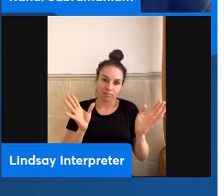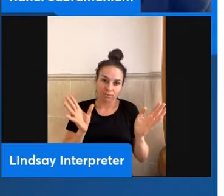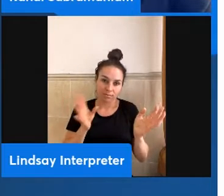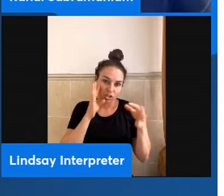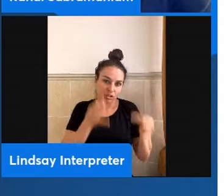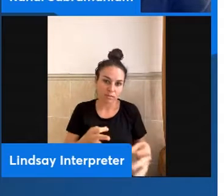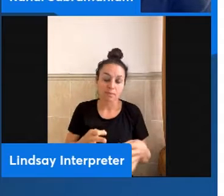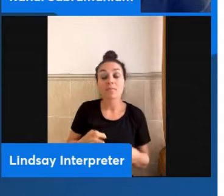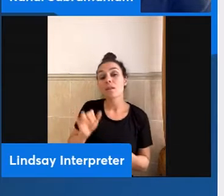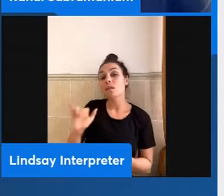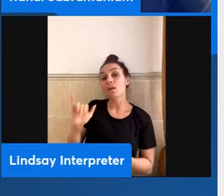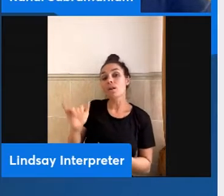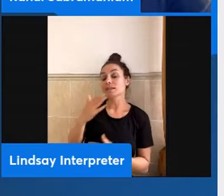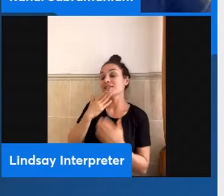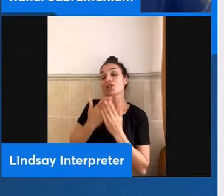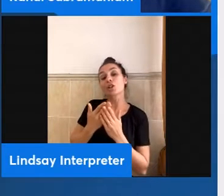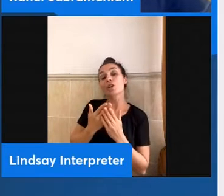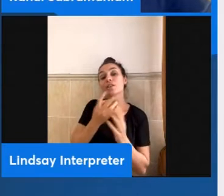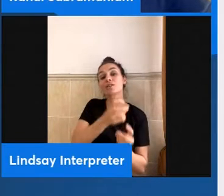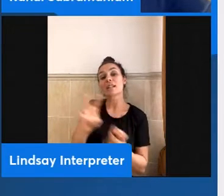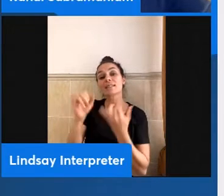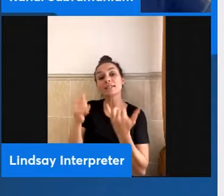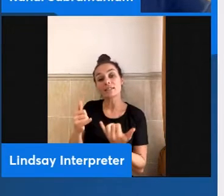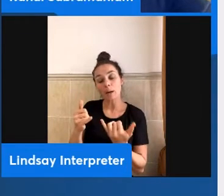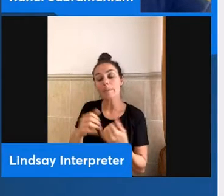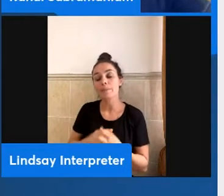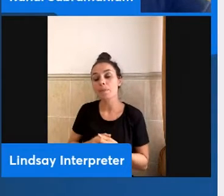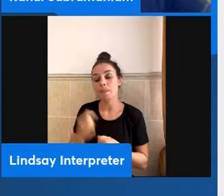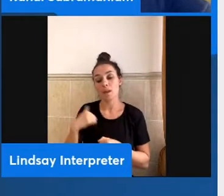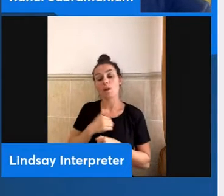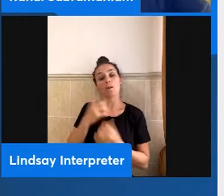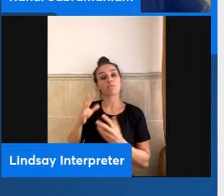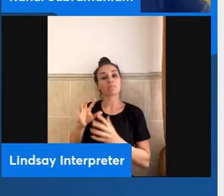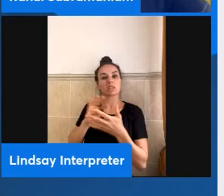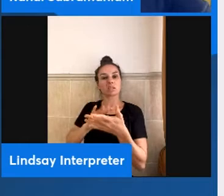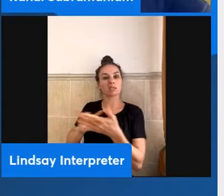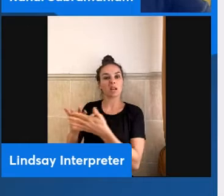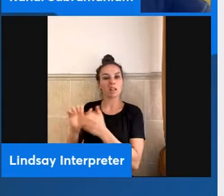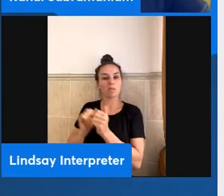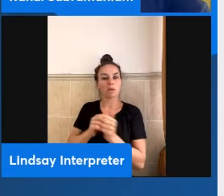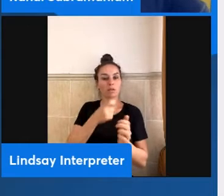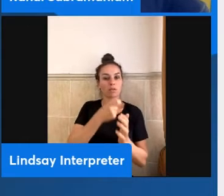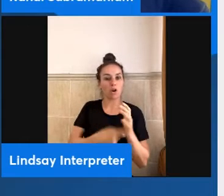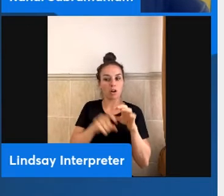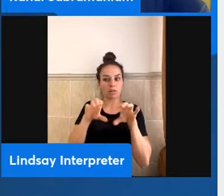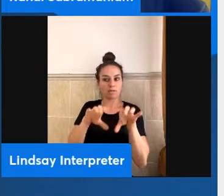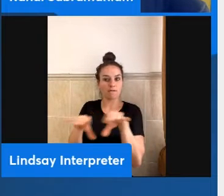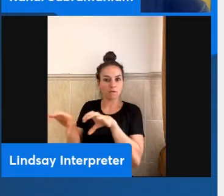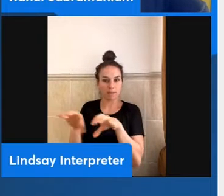Well, that's actually a perfect segue. So we did a study on this cost performance